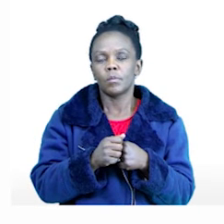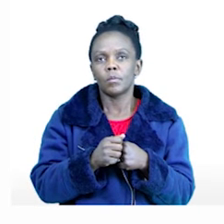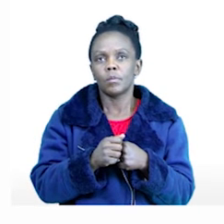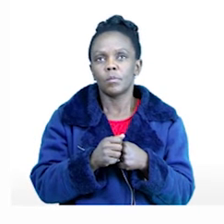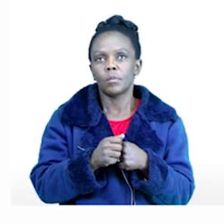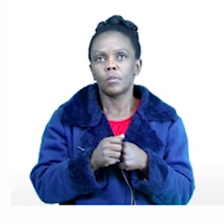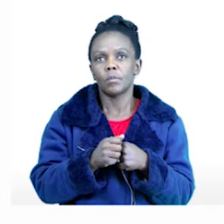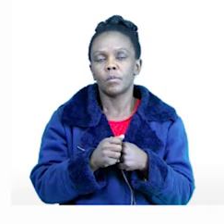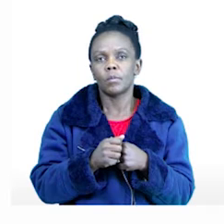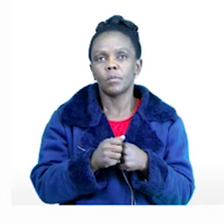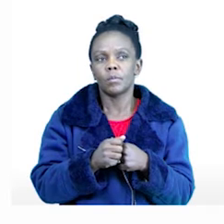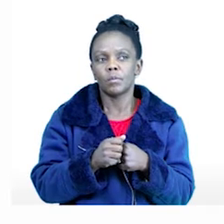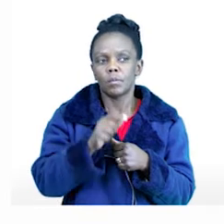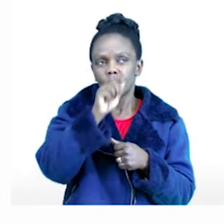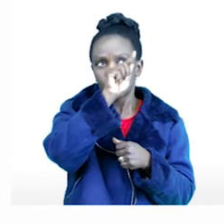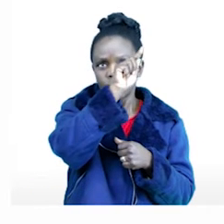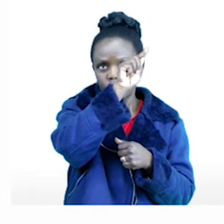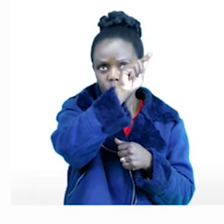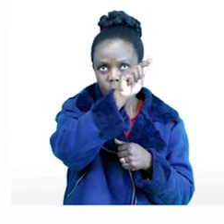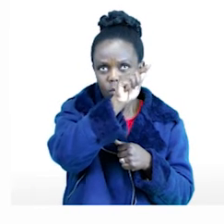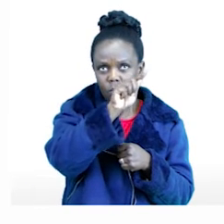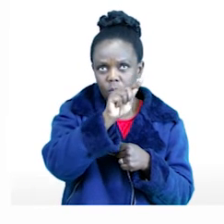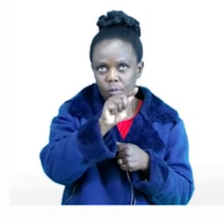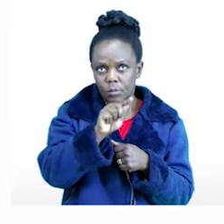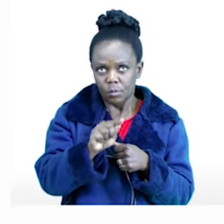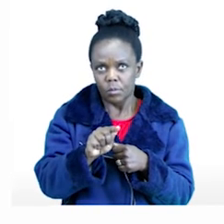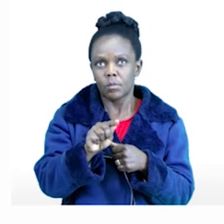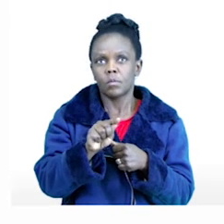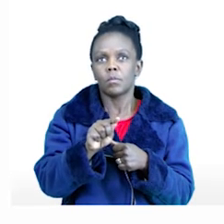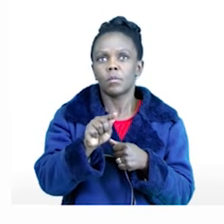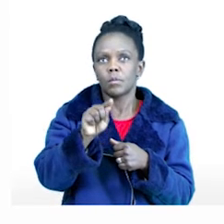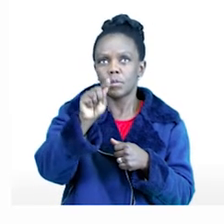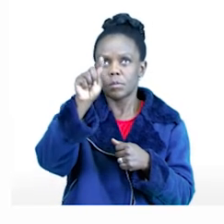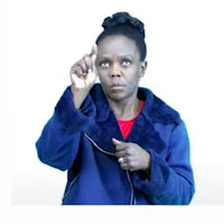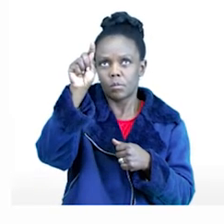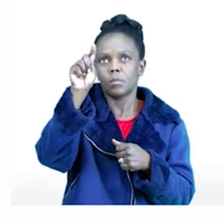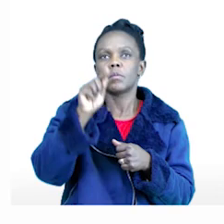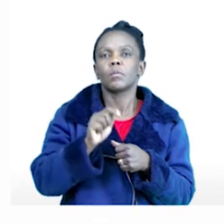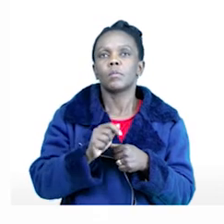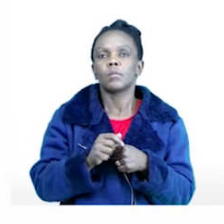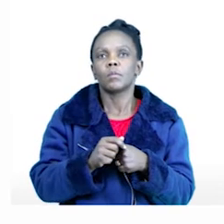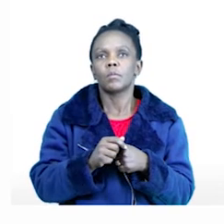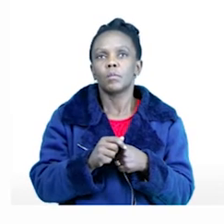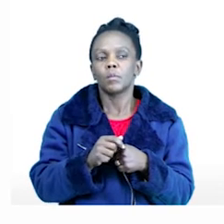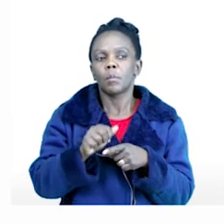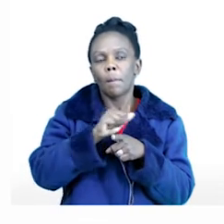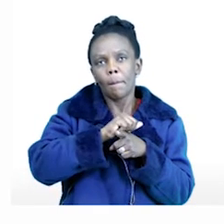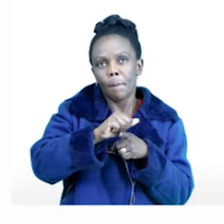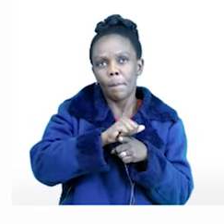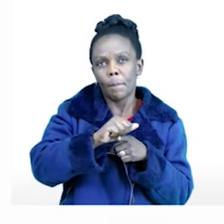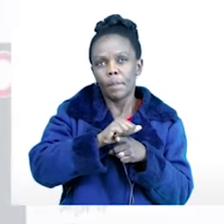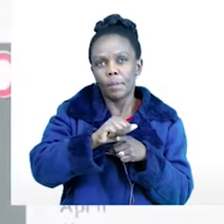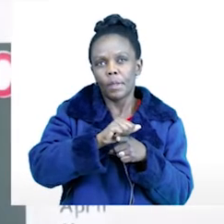to be on the same level. You're going to practice writing the letter V in the blocks. Let's